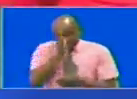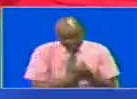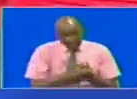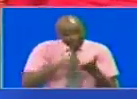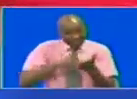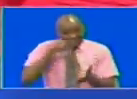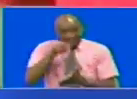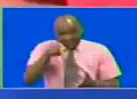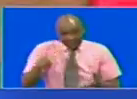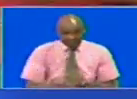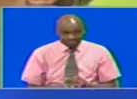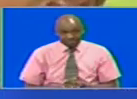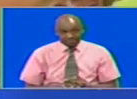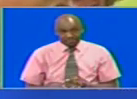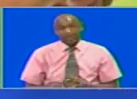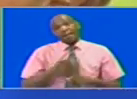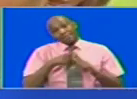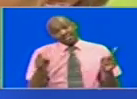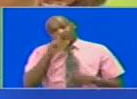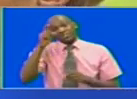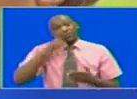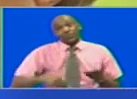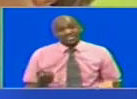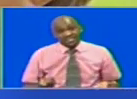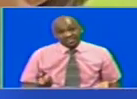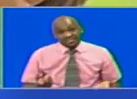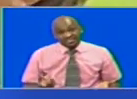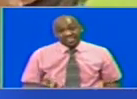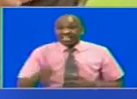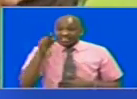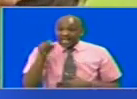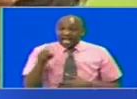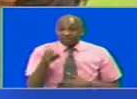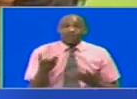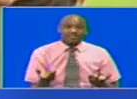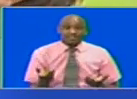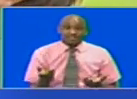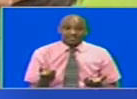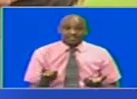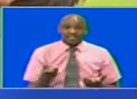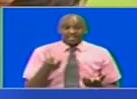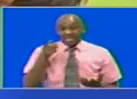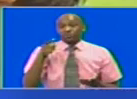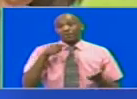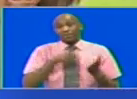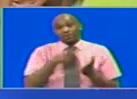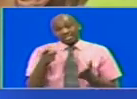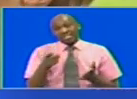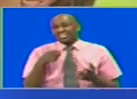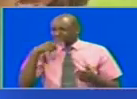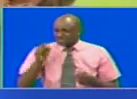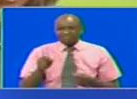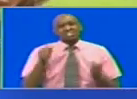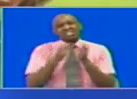hammer on it and hammer on it. But the question is, that should have been a point that was hammered